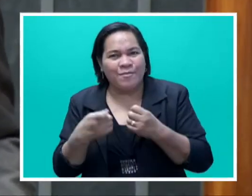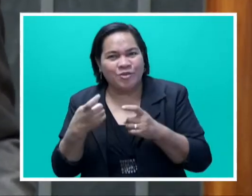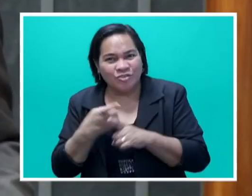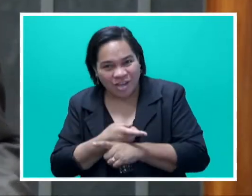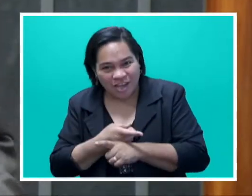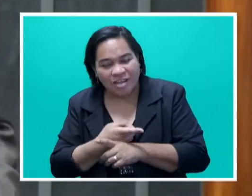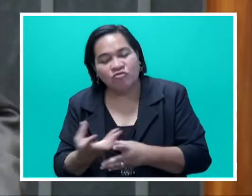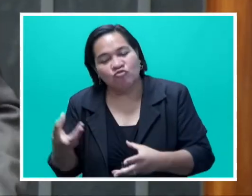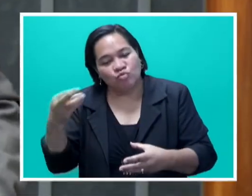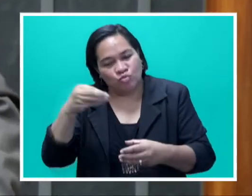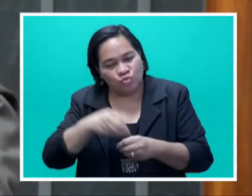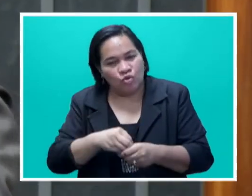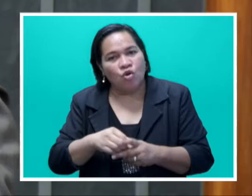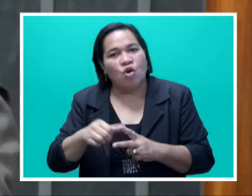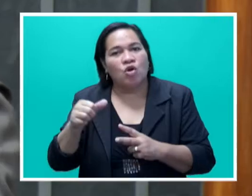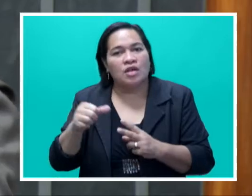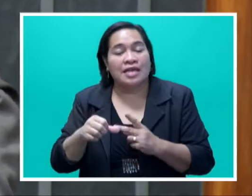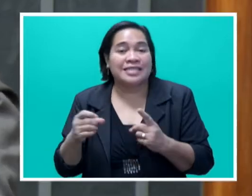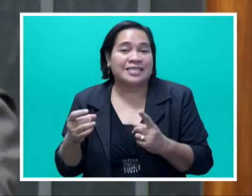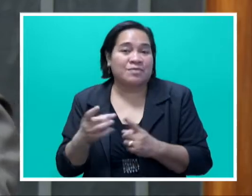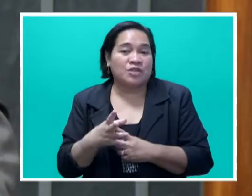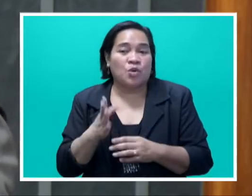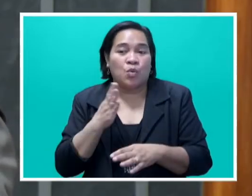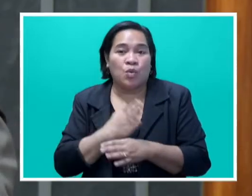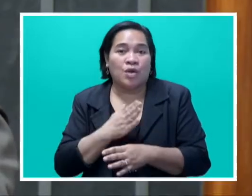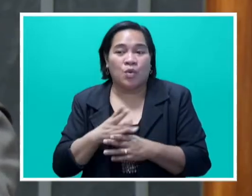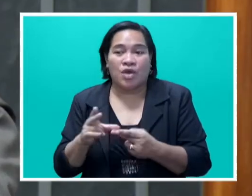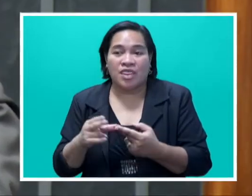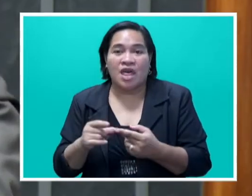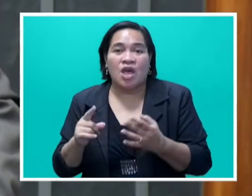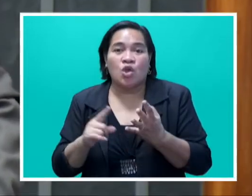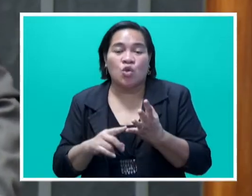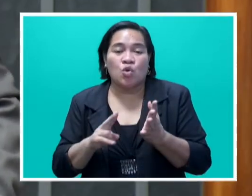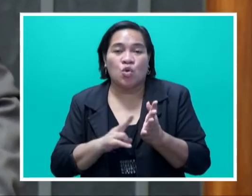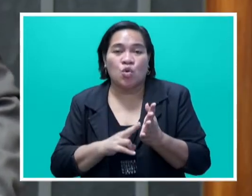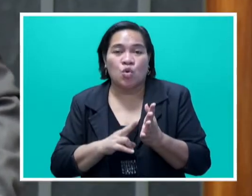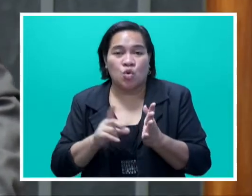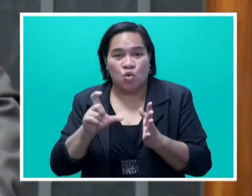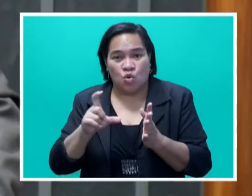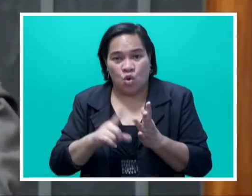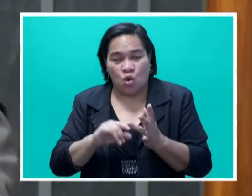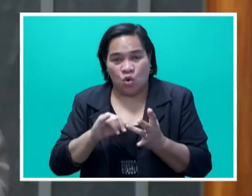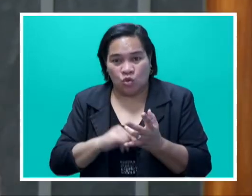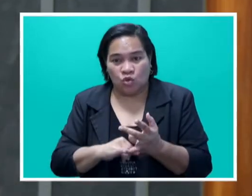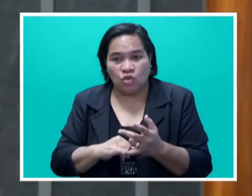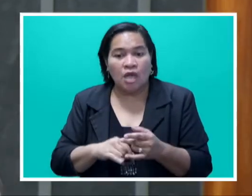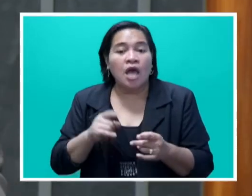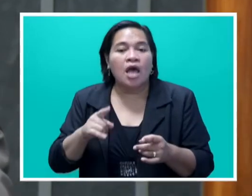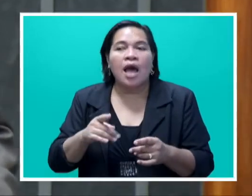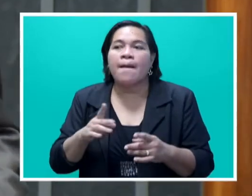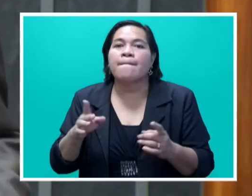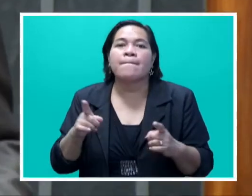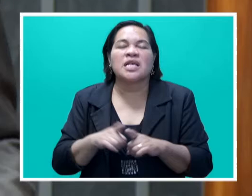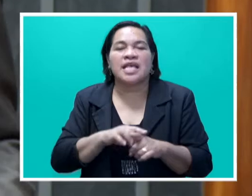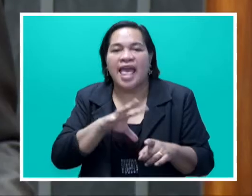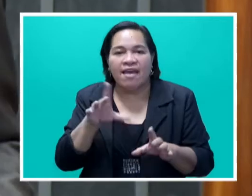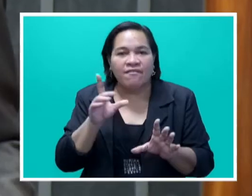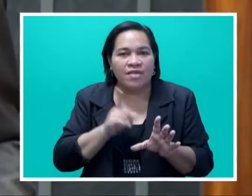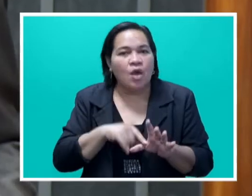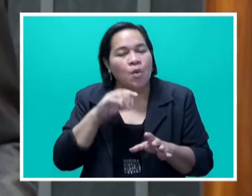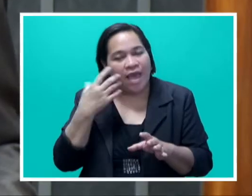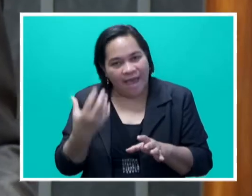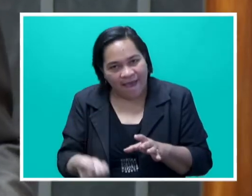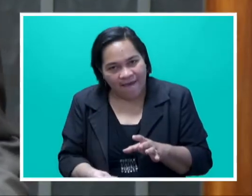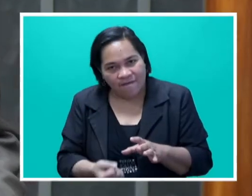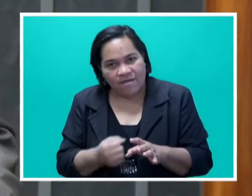particular in its work with youth groups. This includes an annual Youth Climate Summit Forum for